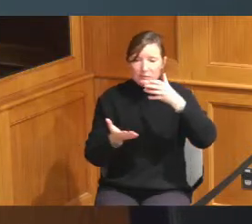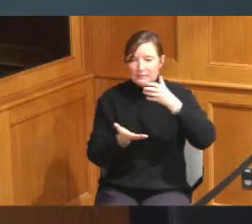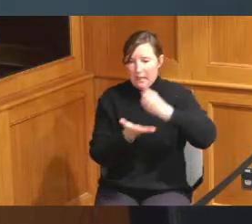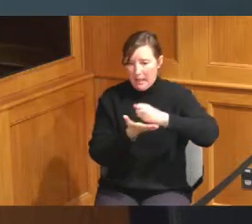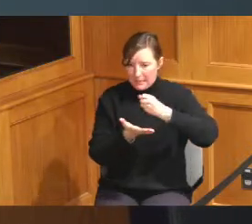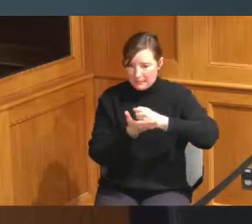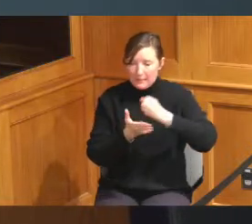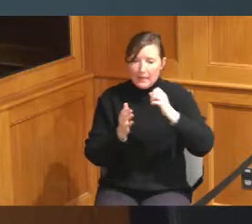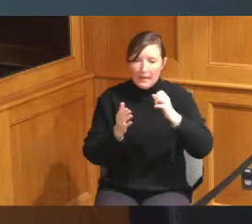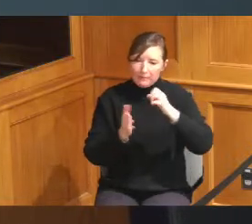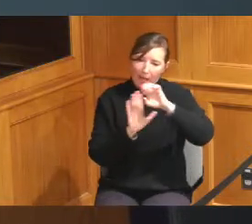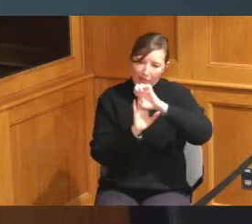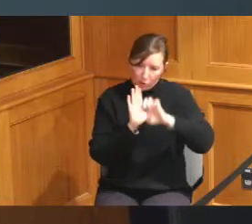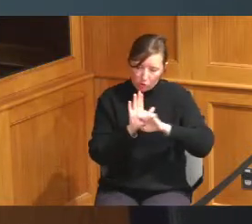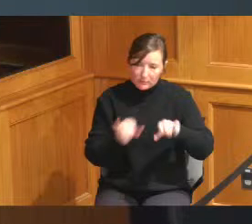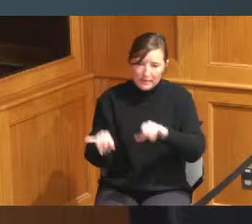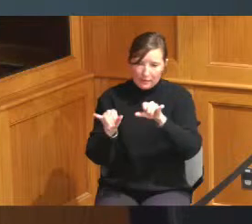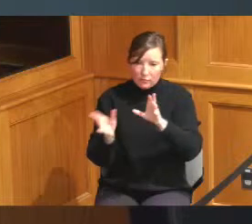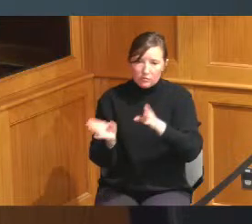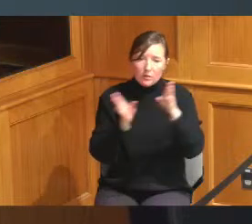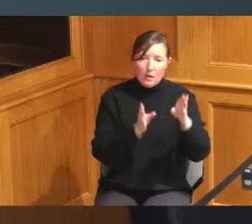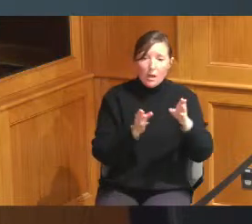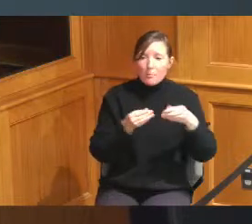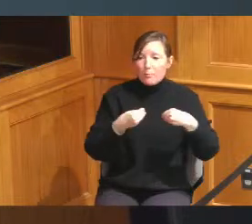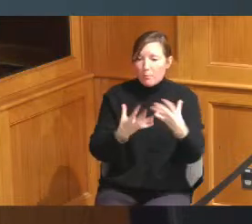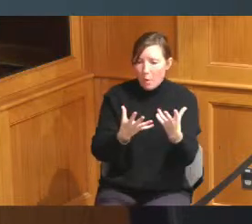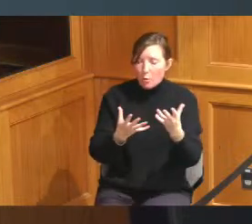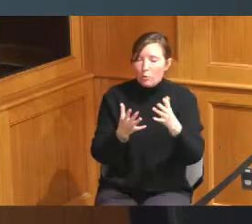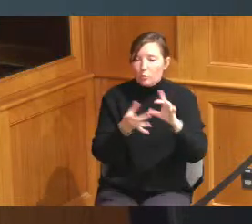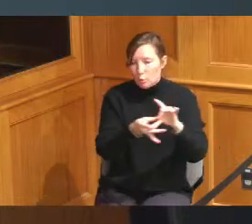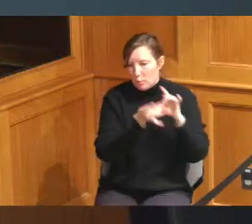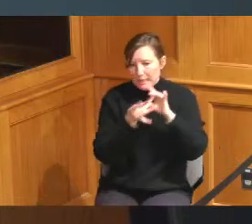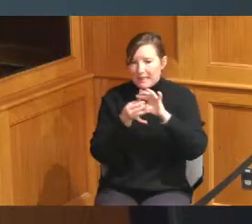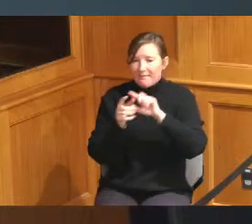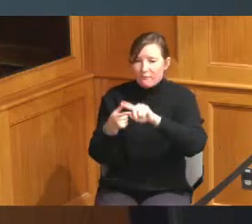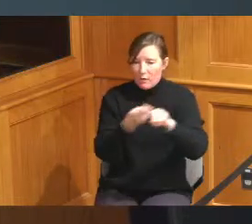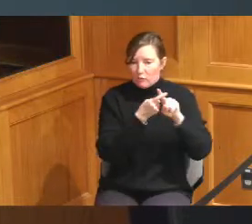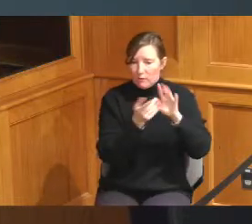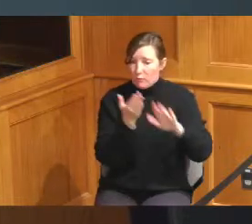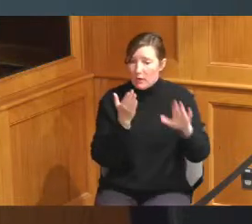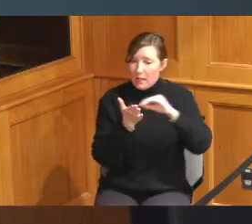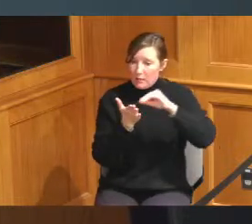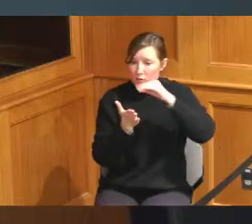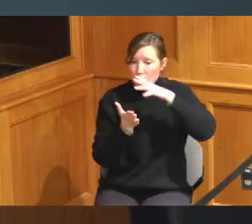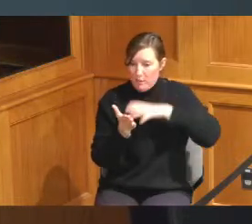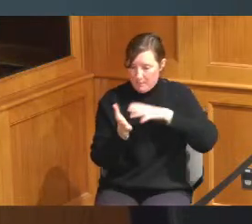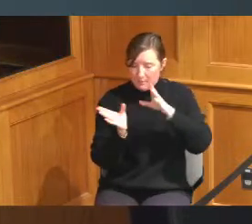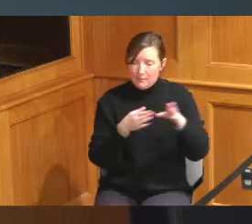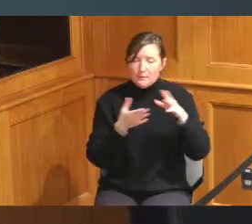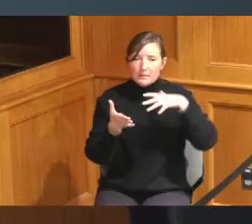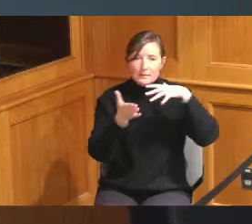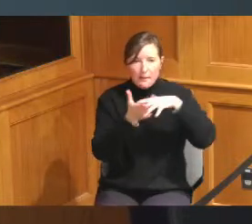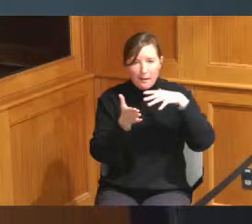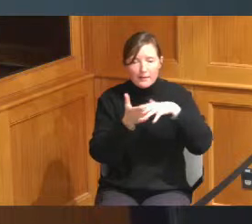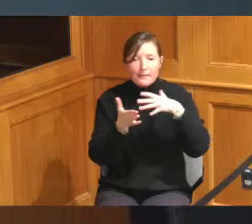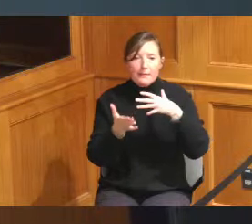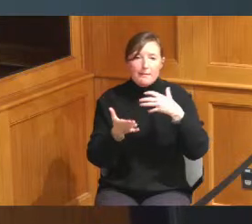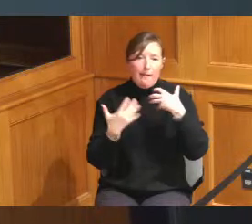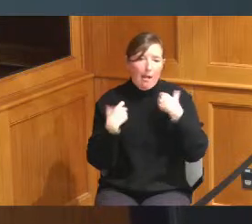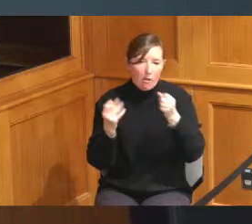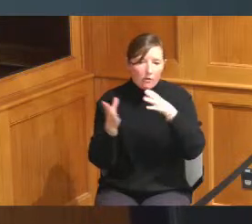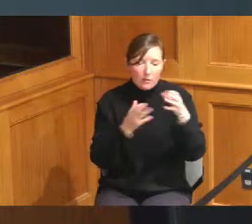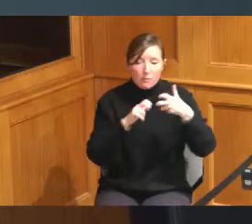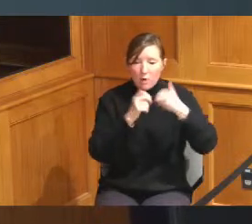to promote unity and friendship among the college women, to study and help alleviate